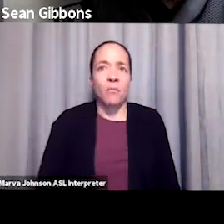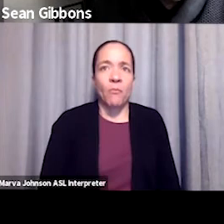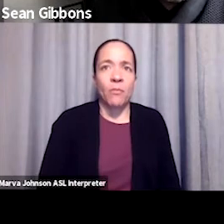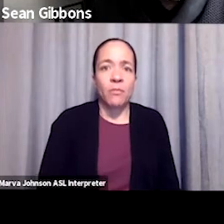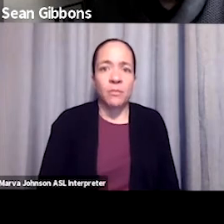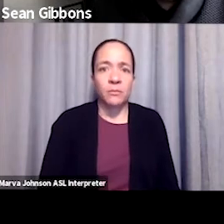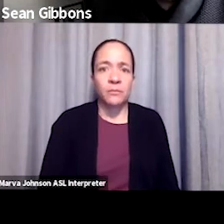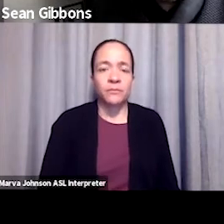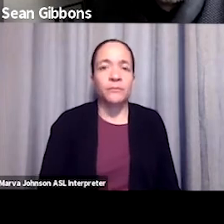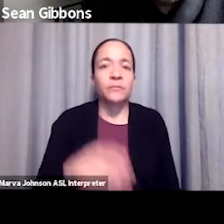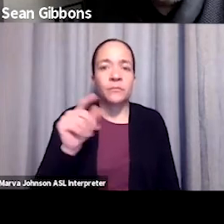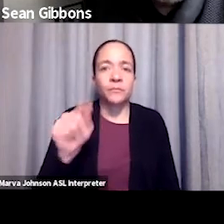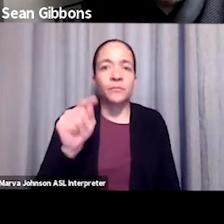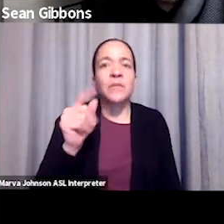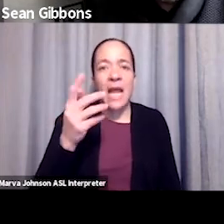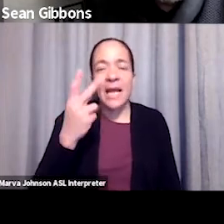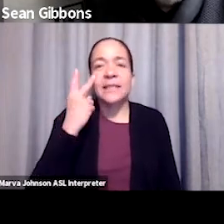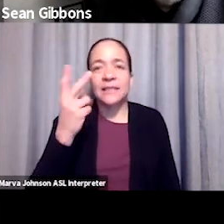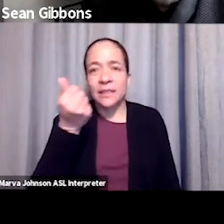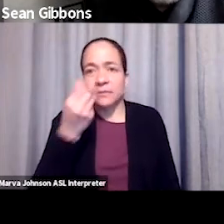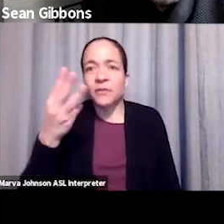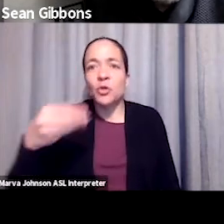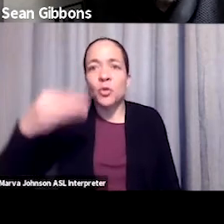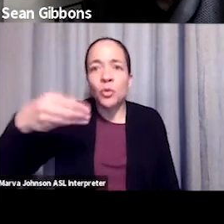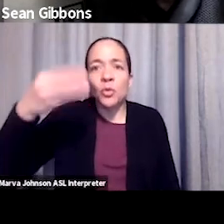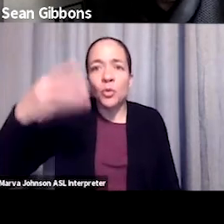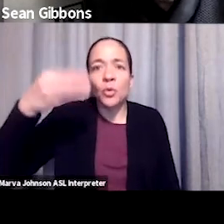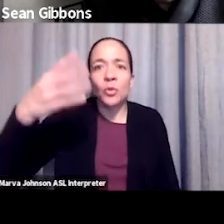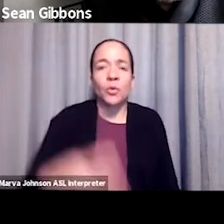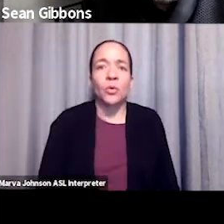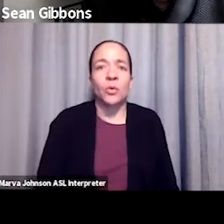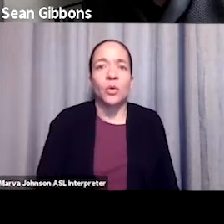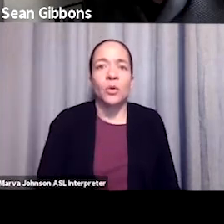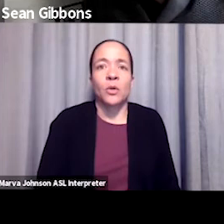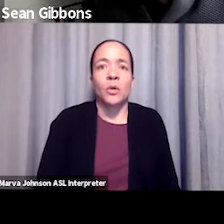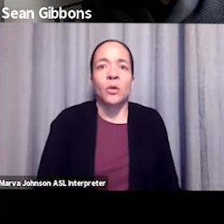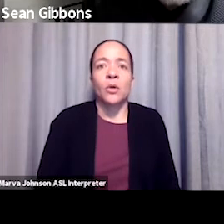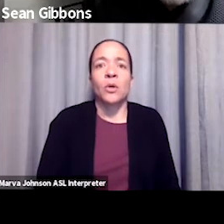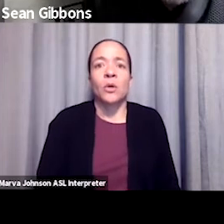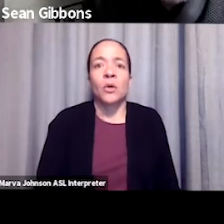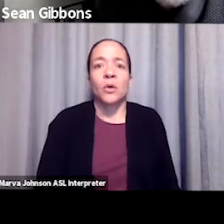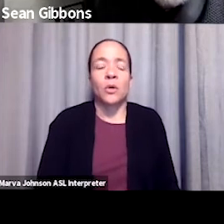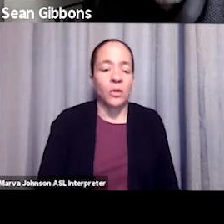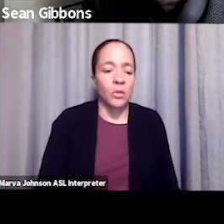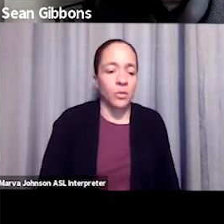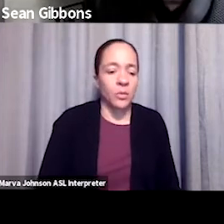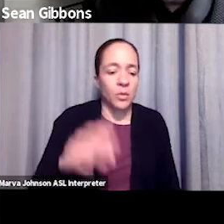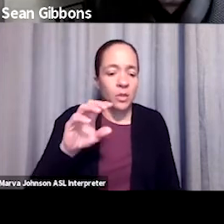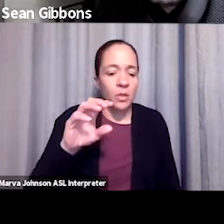Others? Jessica, Cindy, see a couple from you. Shanita, Cindy, Marcia,